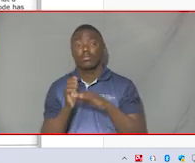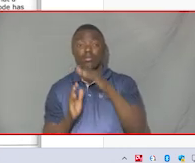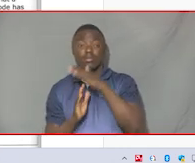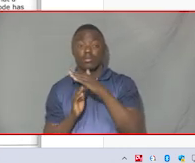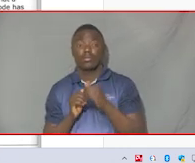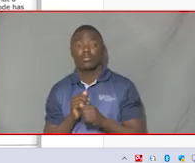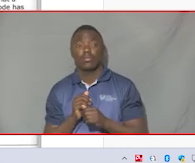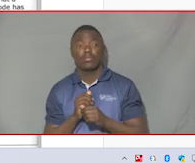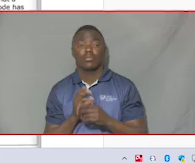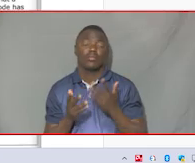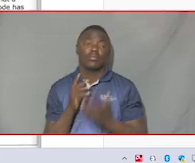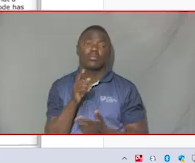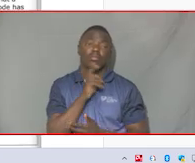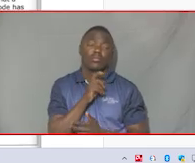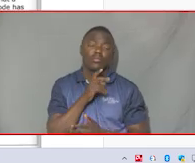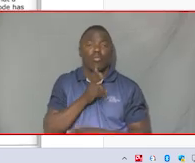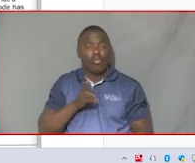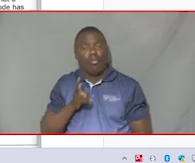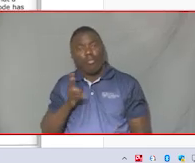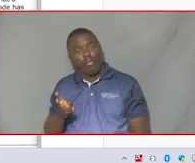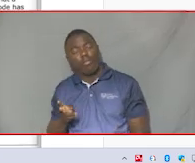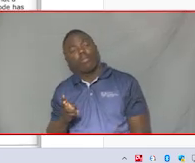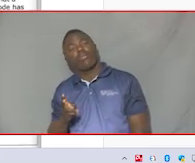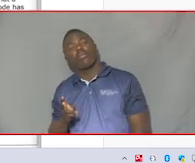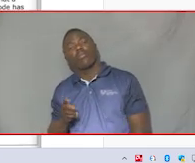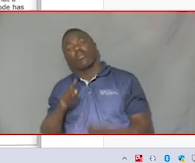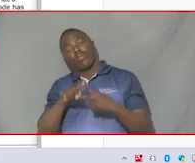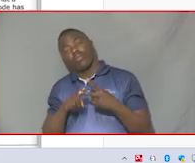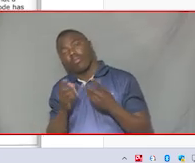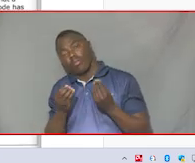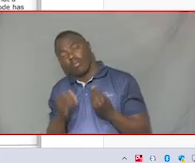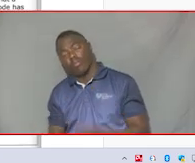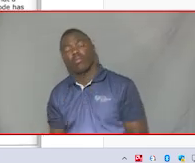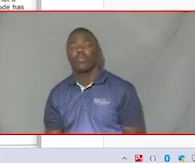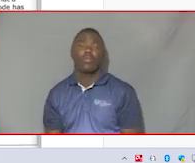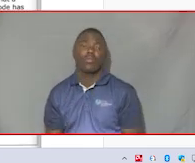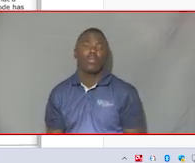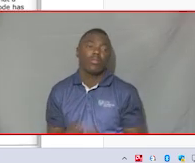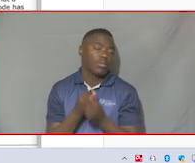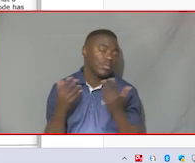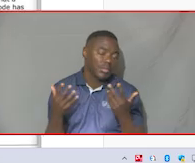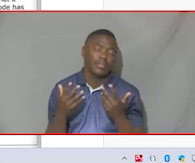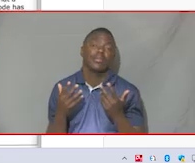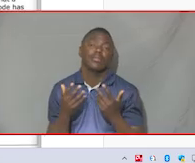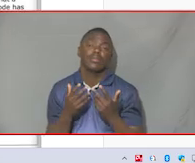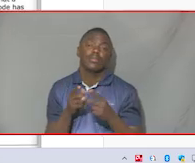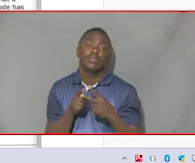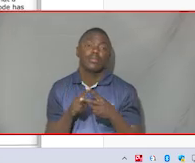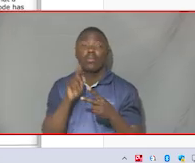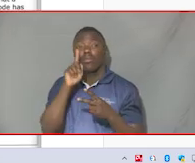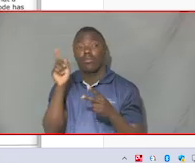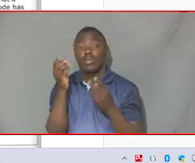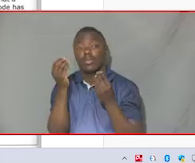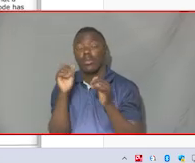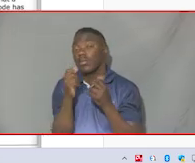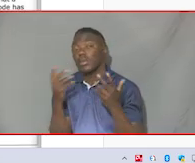Numbers may be used repeatedly. 2-digit numbers. How many numbers are there?